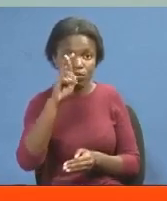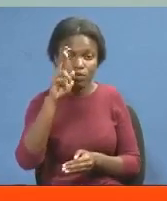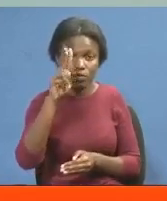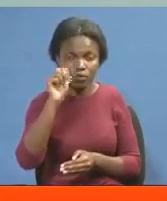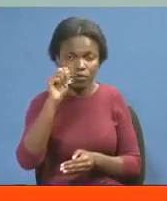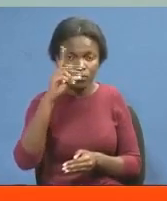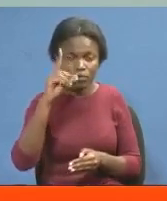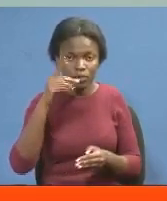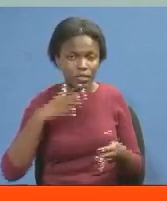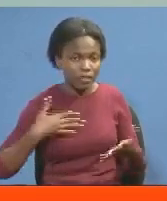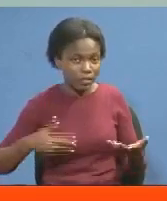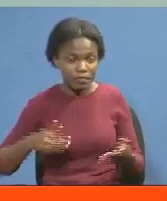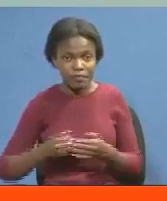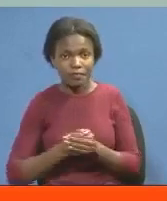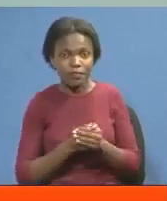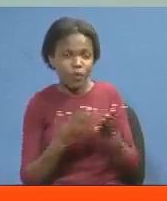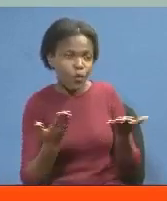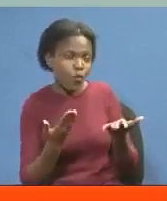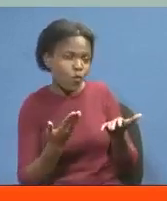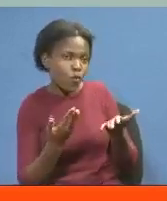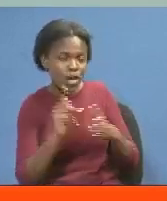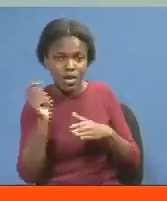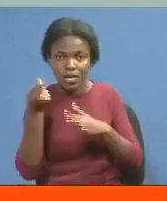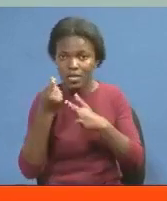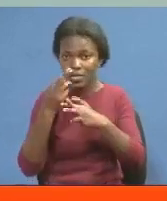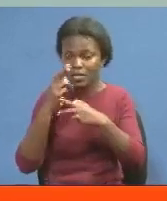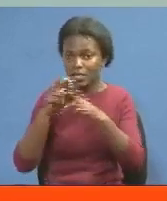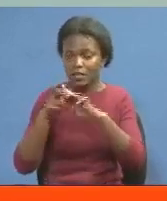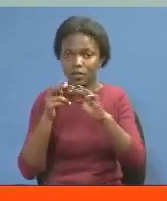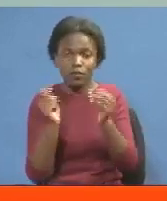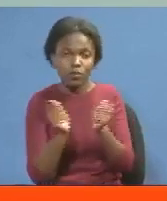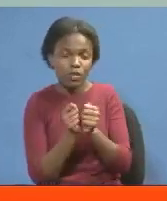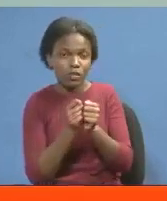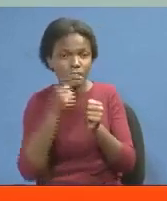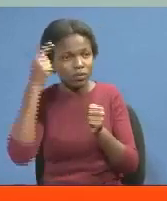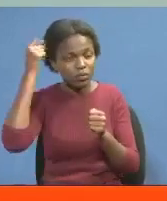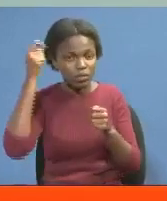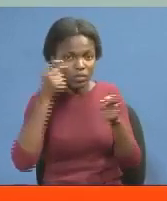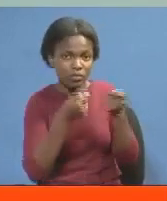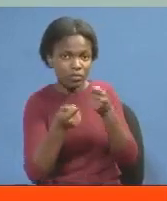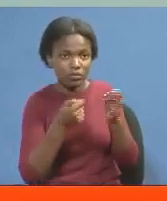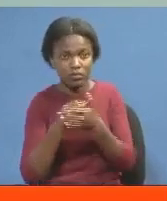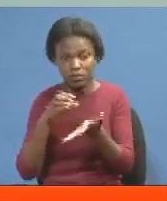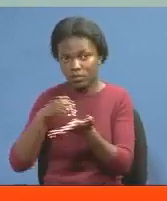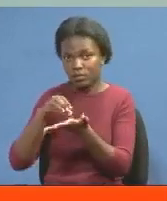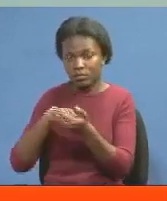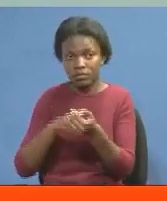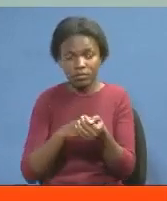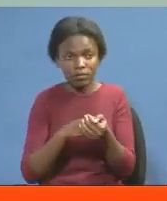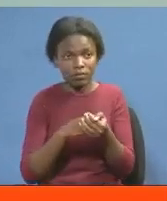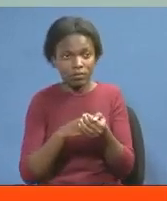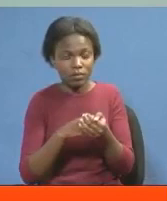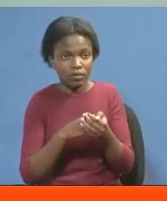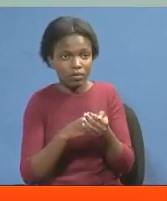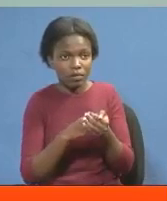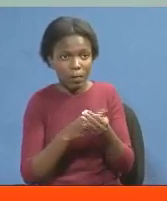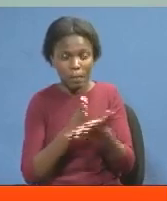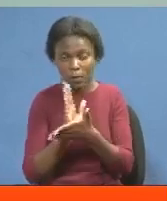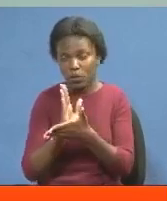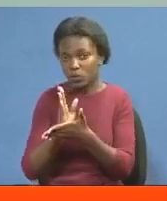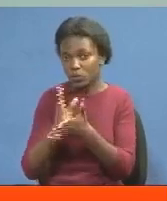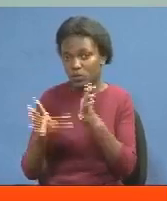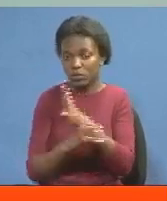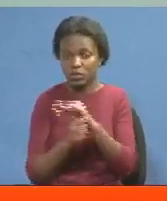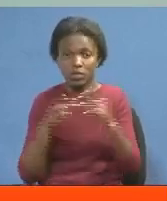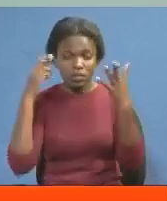This issuance comes at a time when Kenya's relationship with Somalia is struggling with the issue of maritime boundary in between the countries.